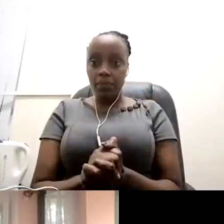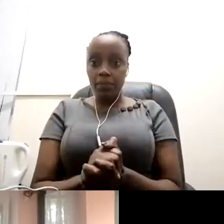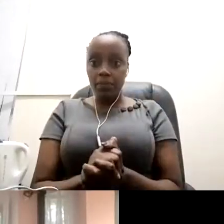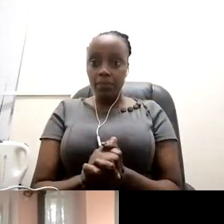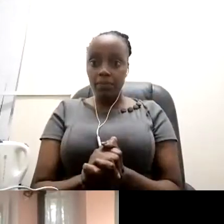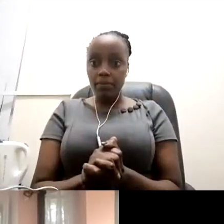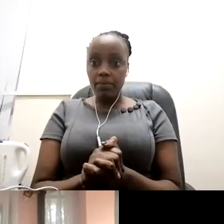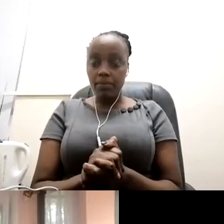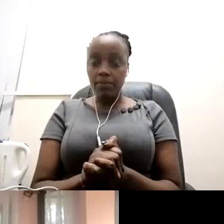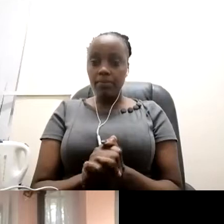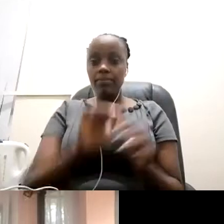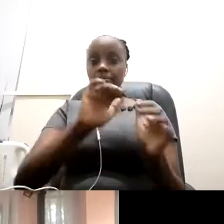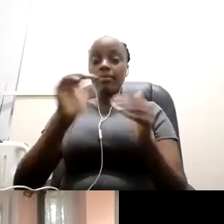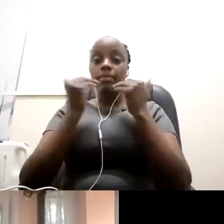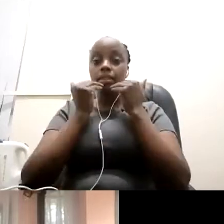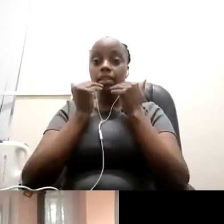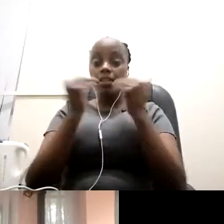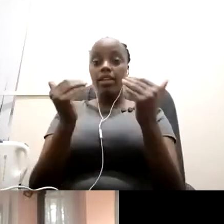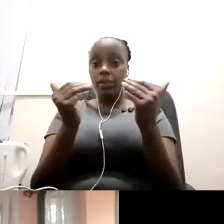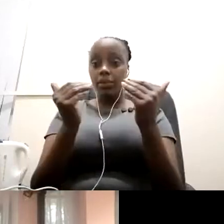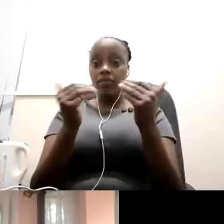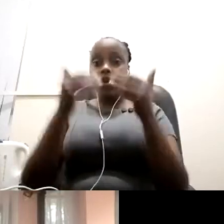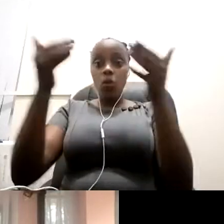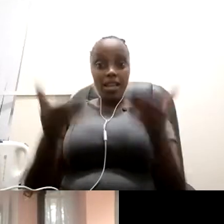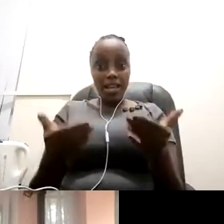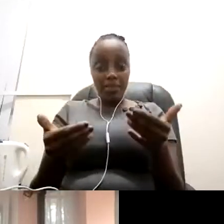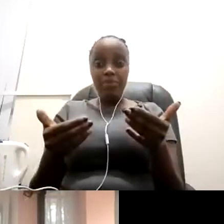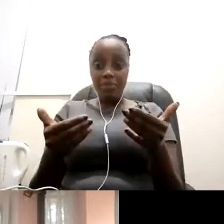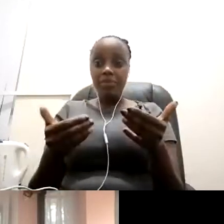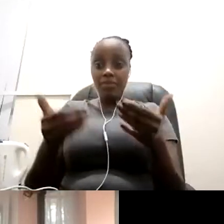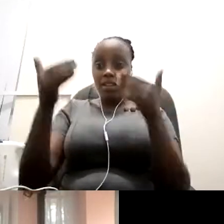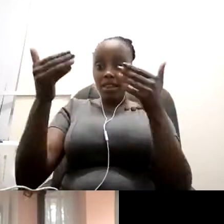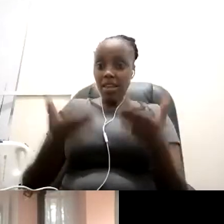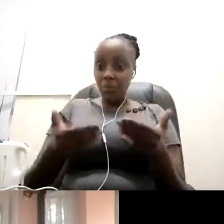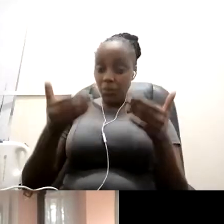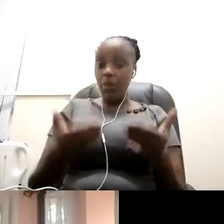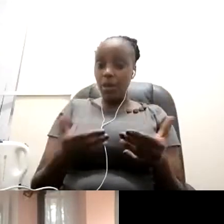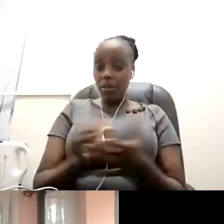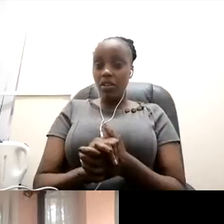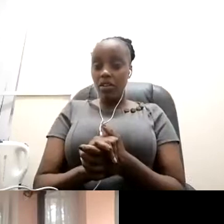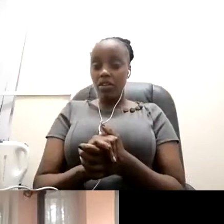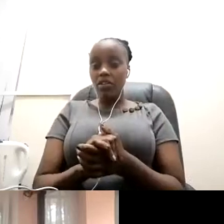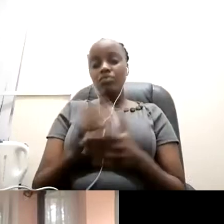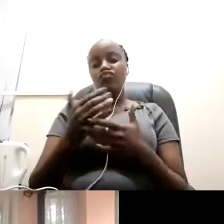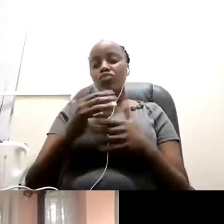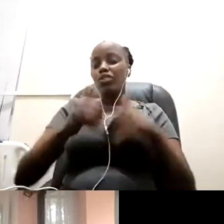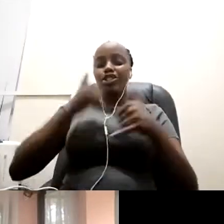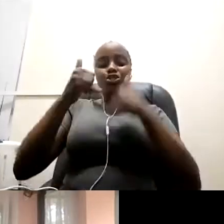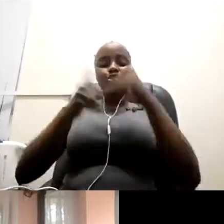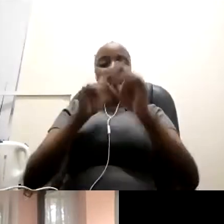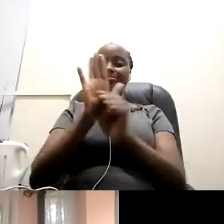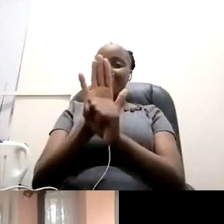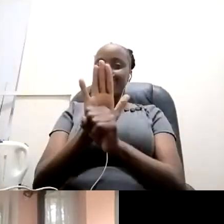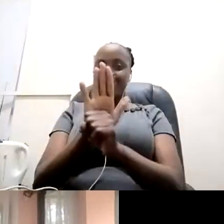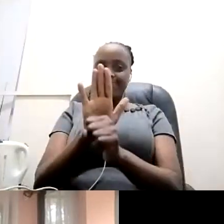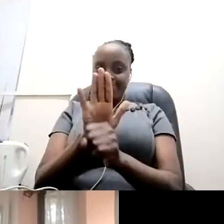Thank you very much. Welcome, bienvenue, bienvenidos. It is with great pleasure on behalf